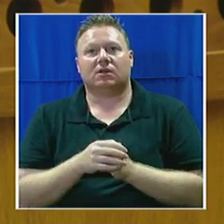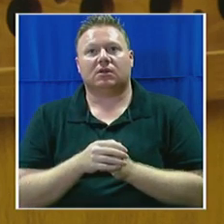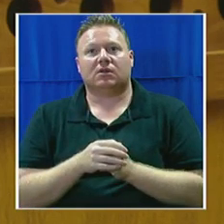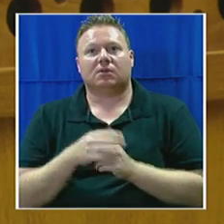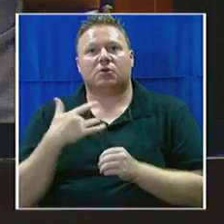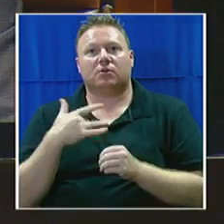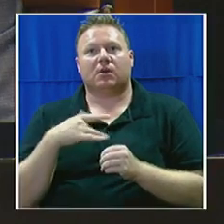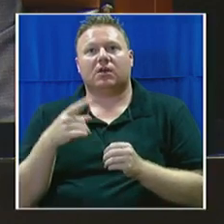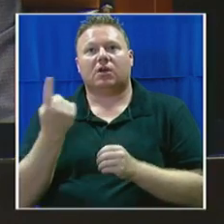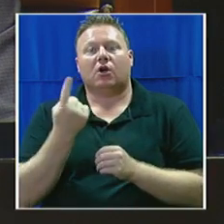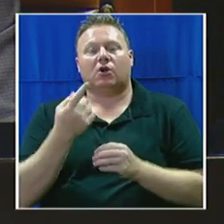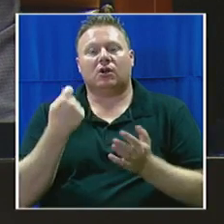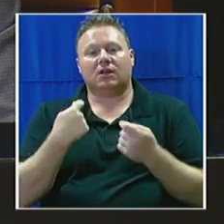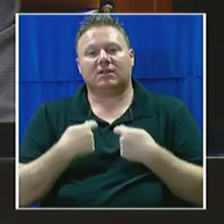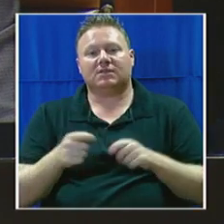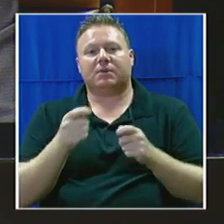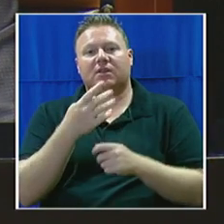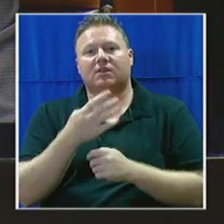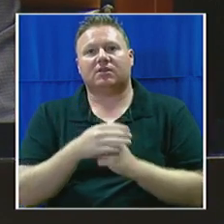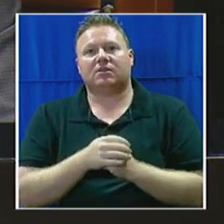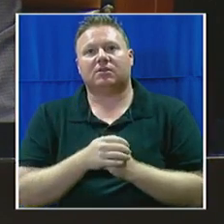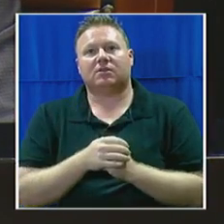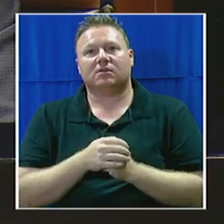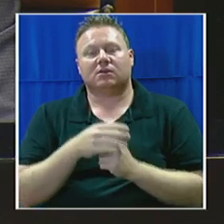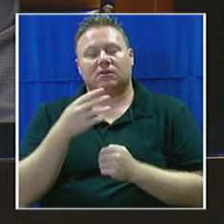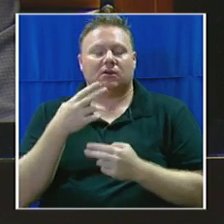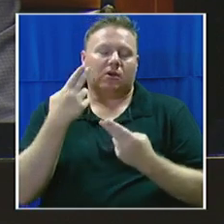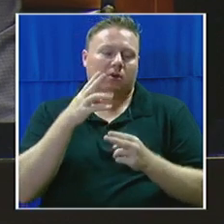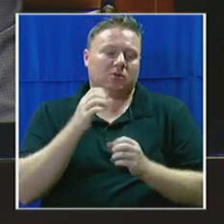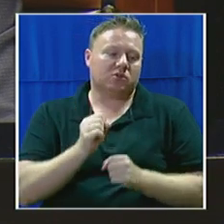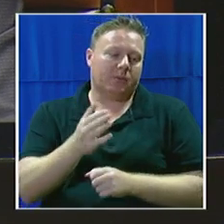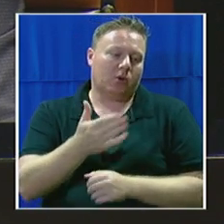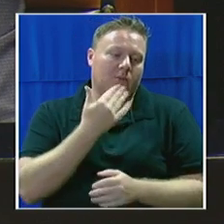spent 40% of its own capex. Honorable Somyo, honorable.